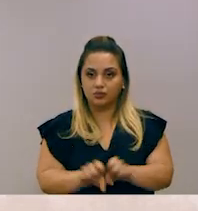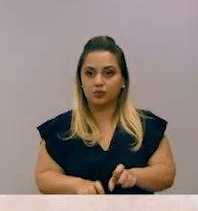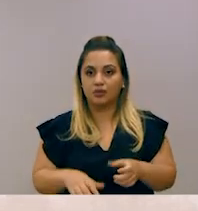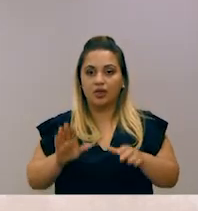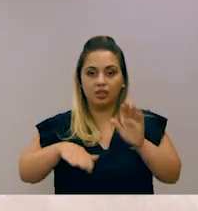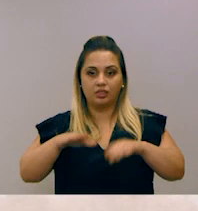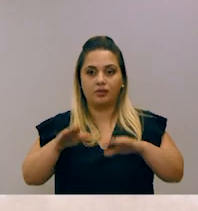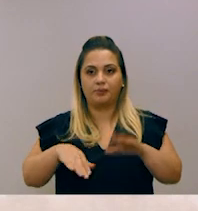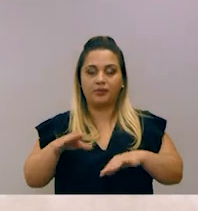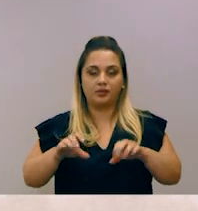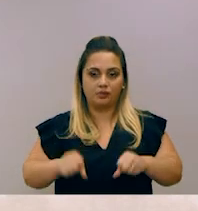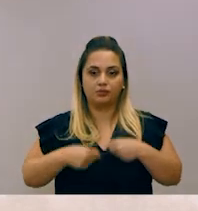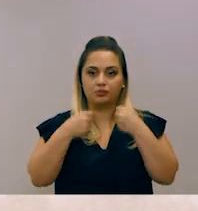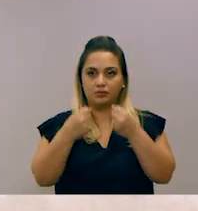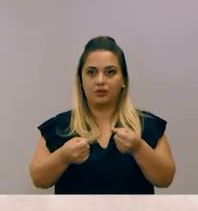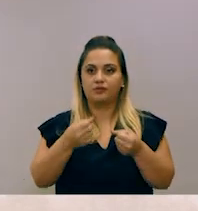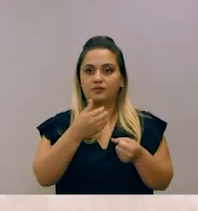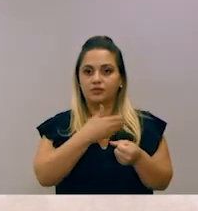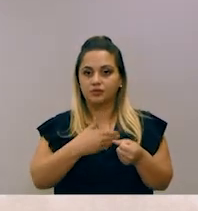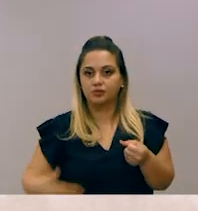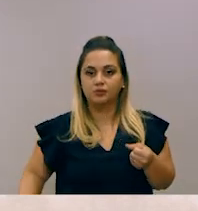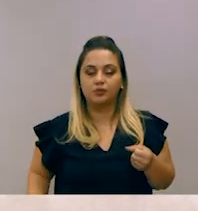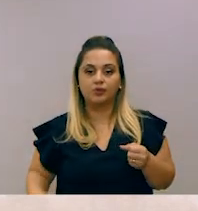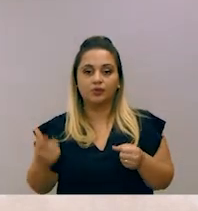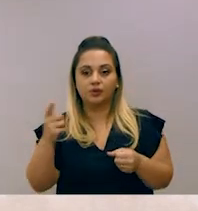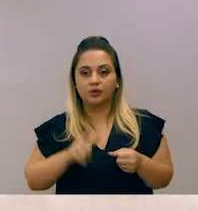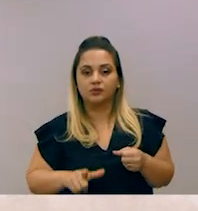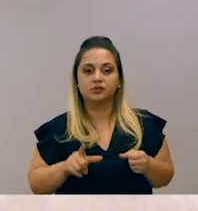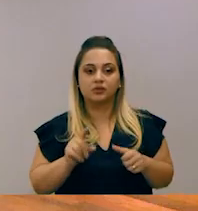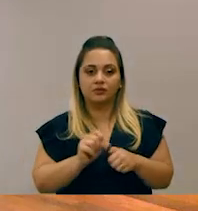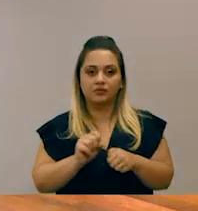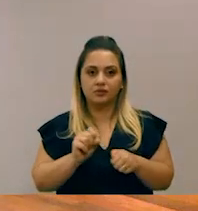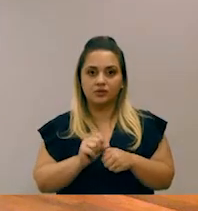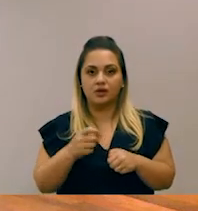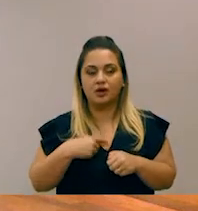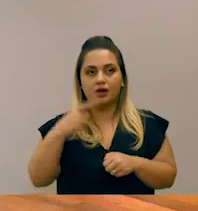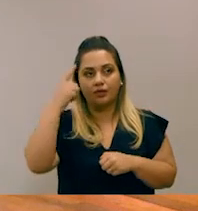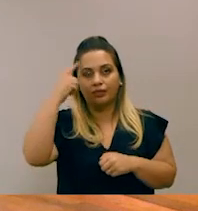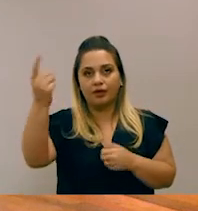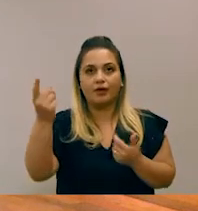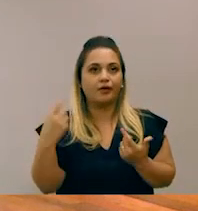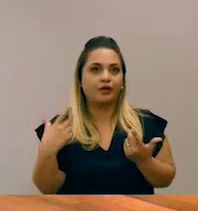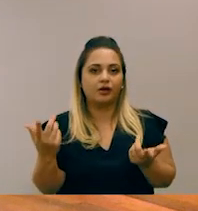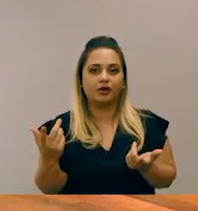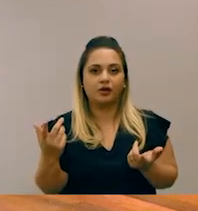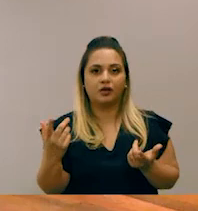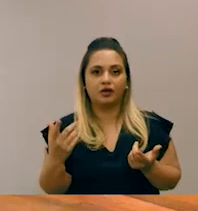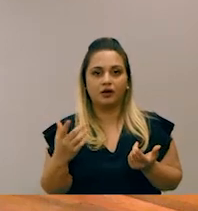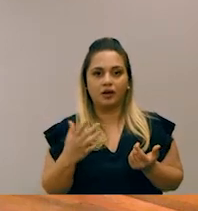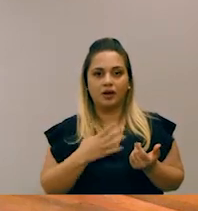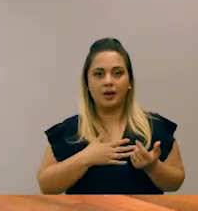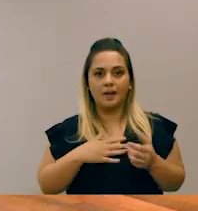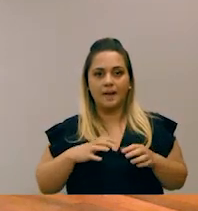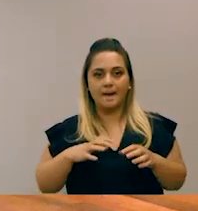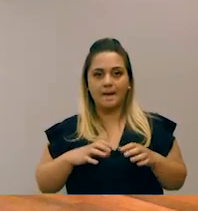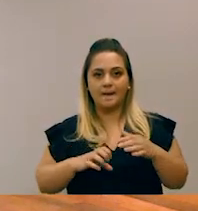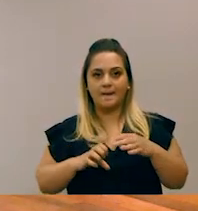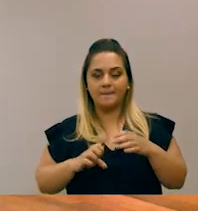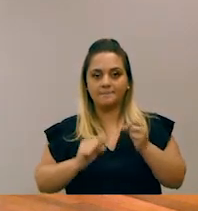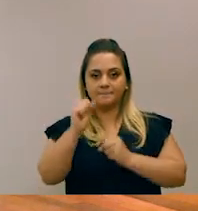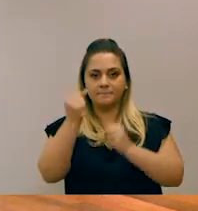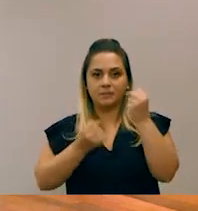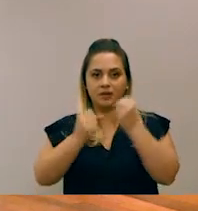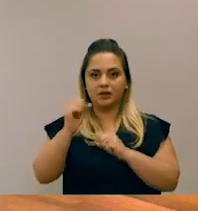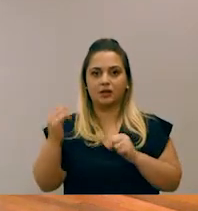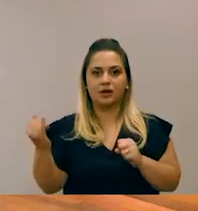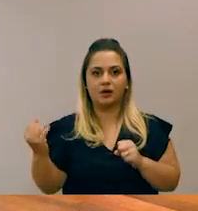depending on the public defender, the public defender. And so the idea is that the machine is going to learn the